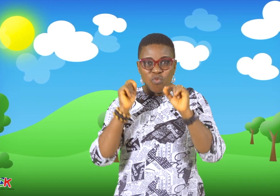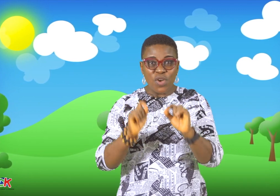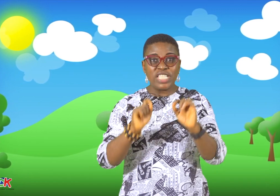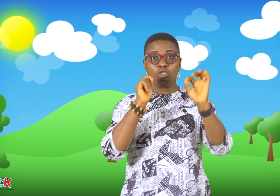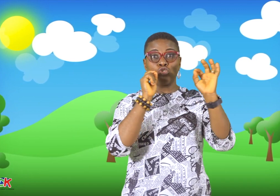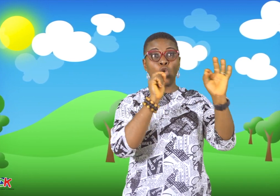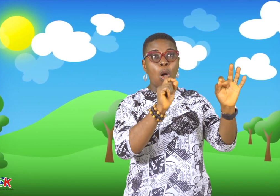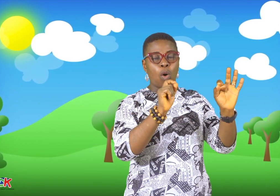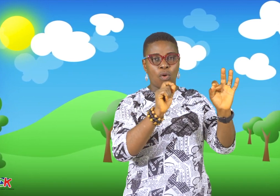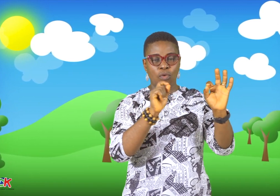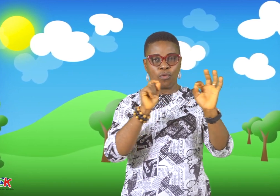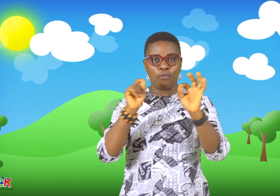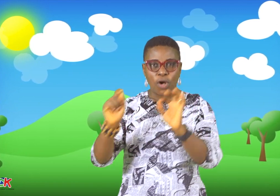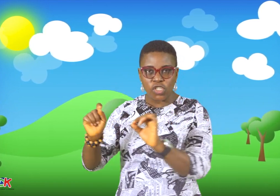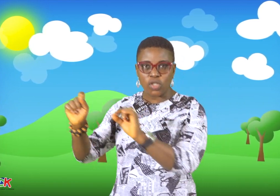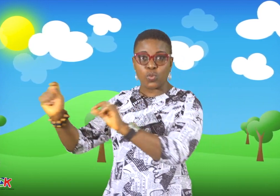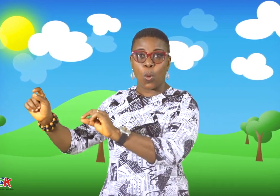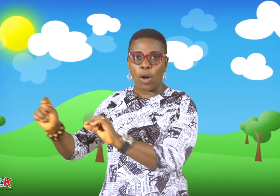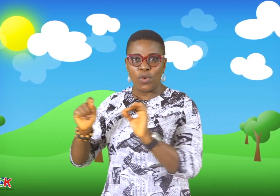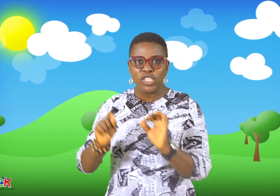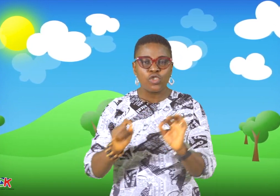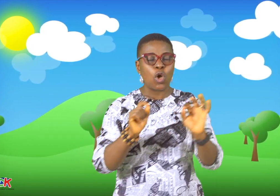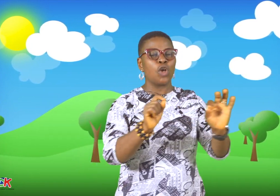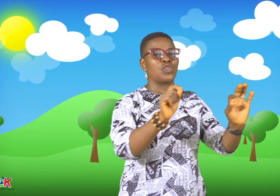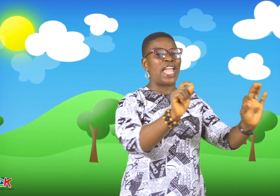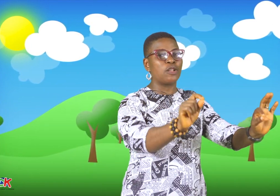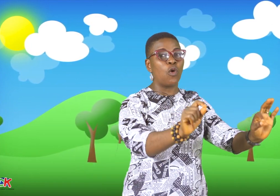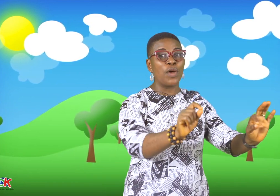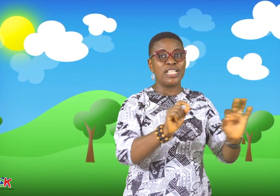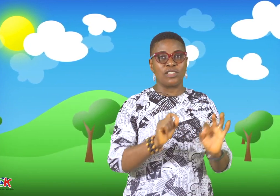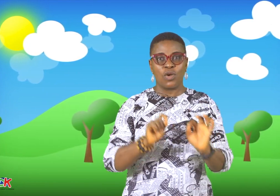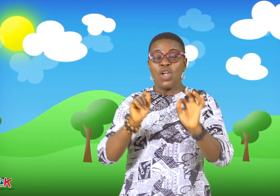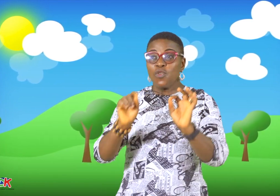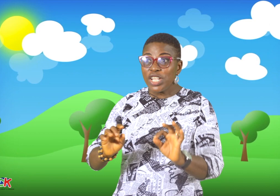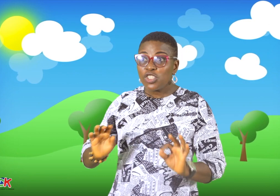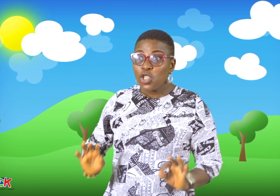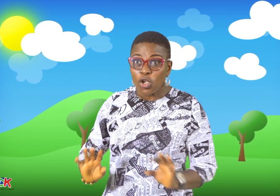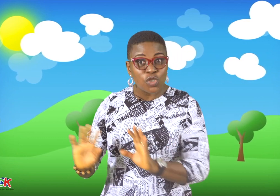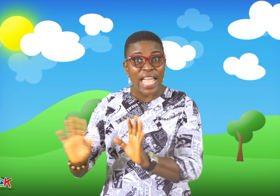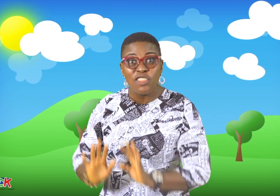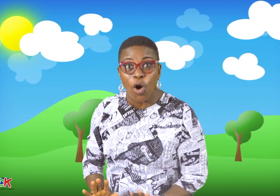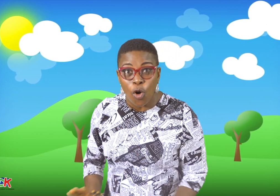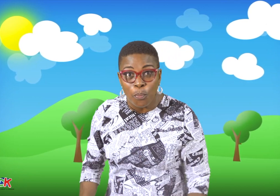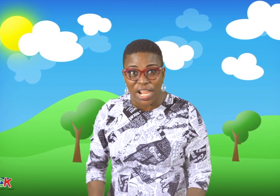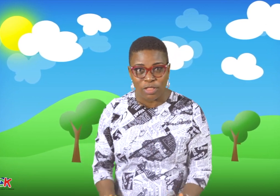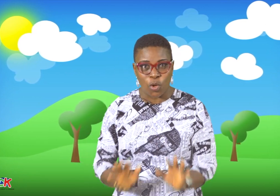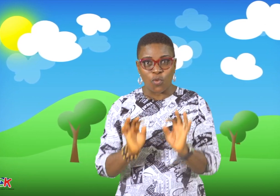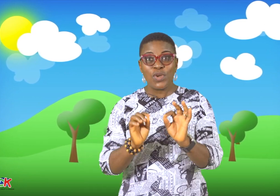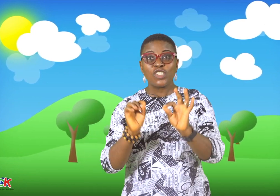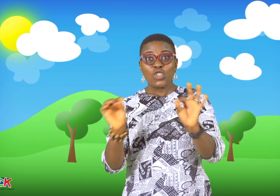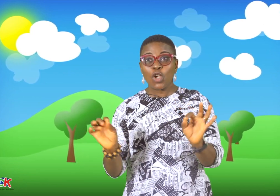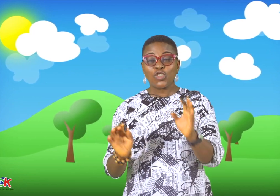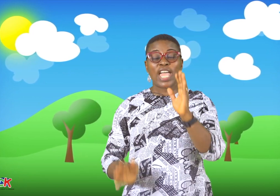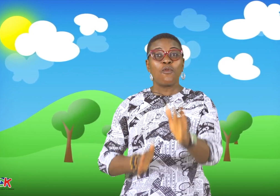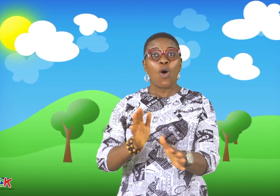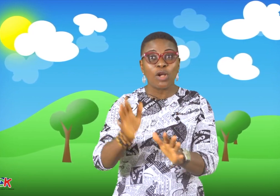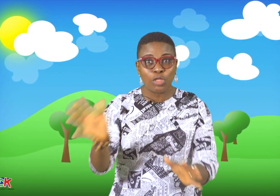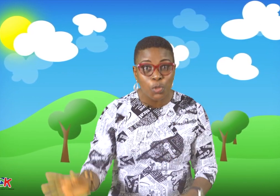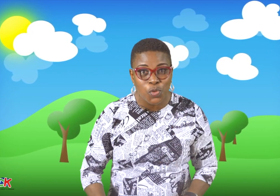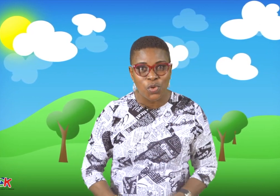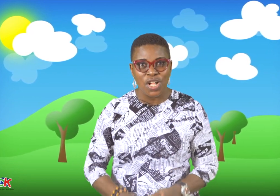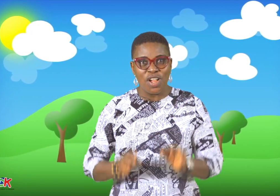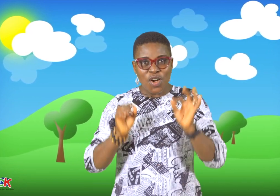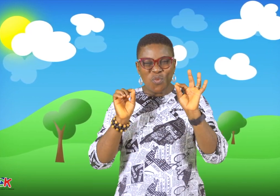discern which door functions well. Which door should I go into? Which door should I not open at all? Which door should I